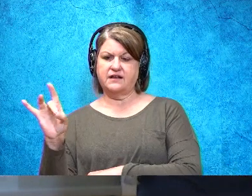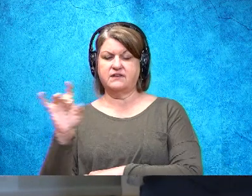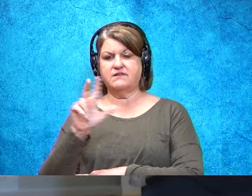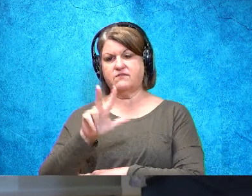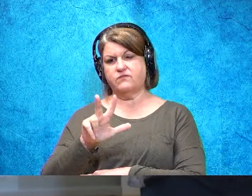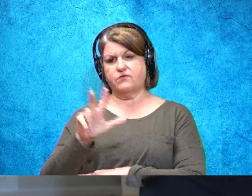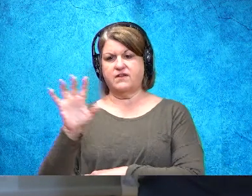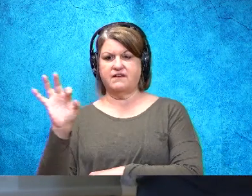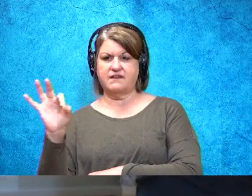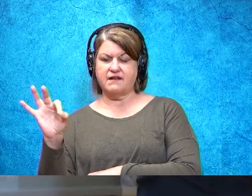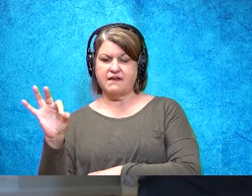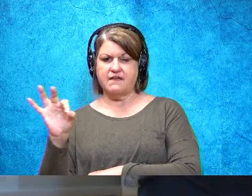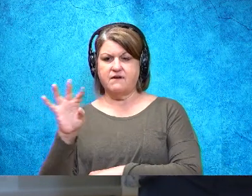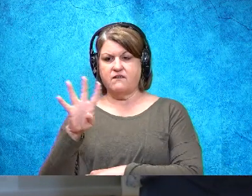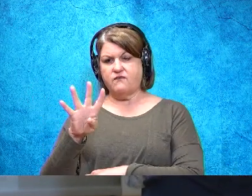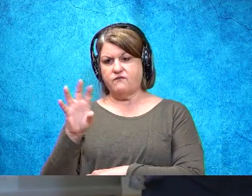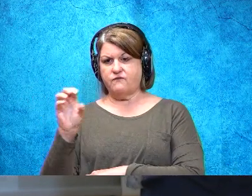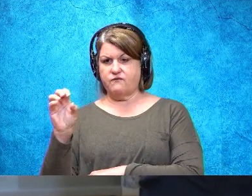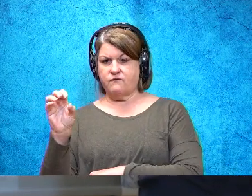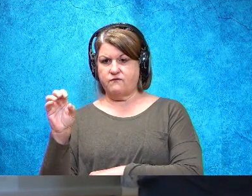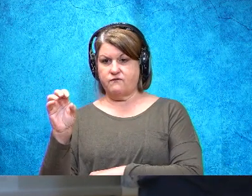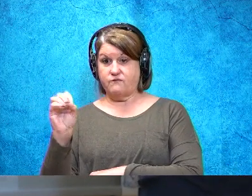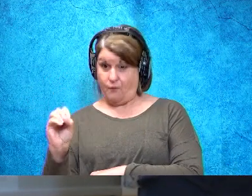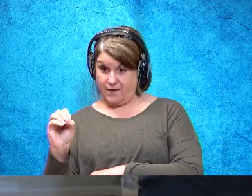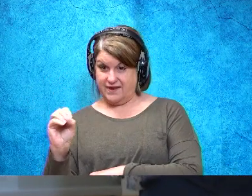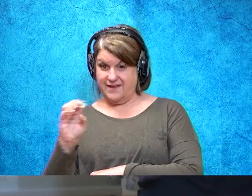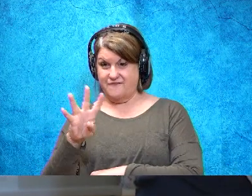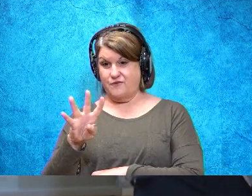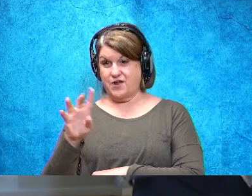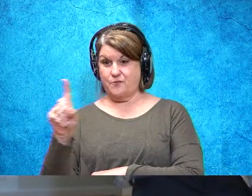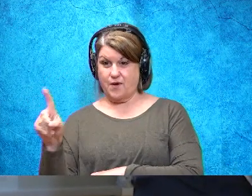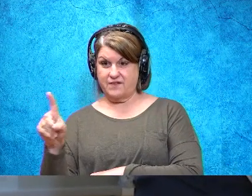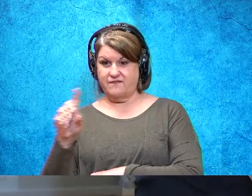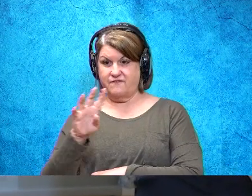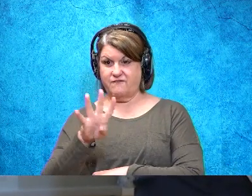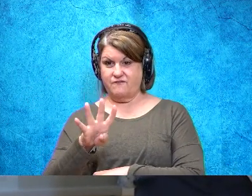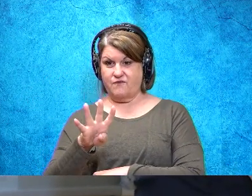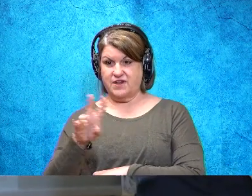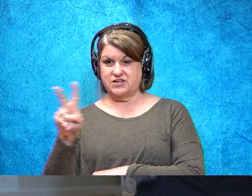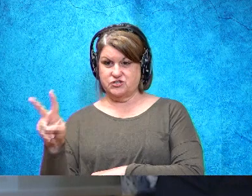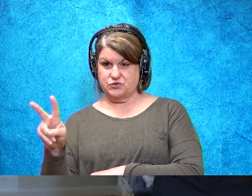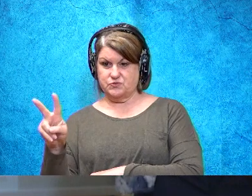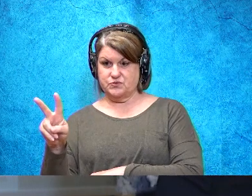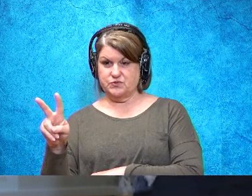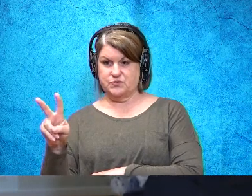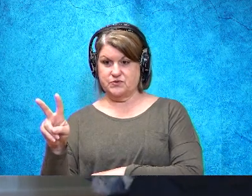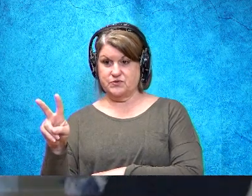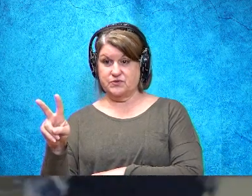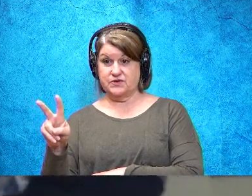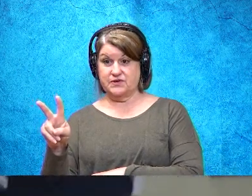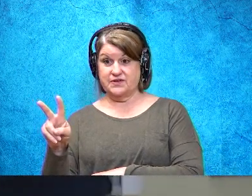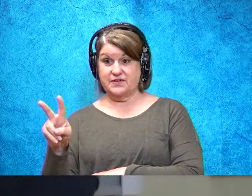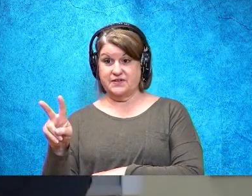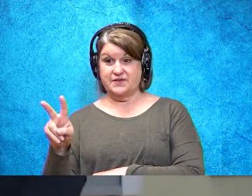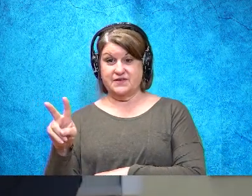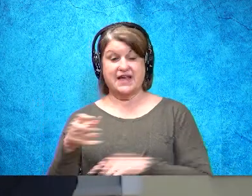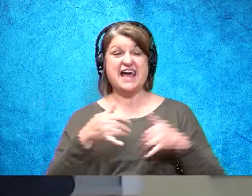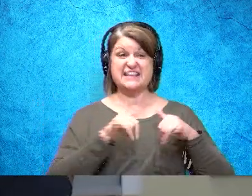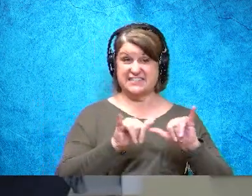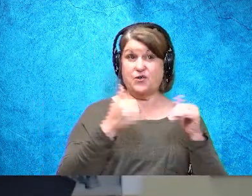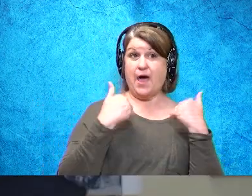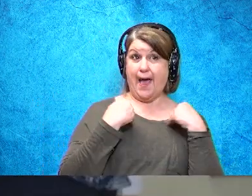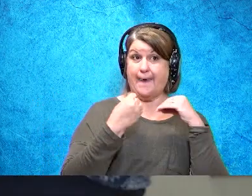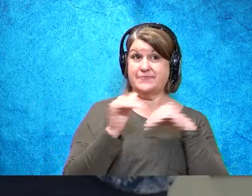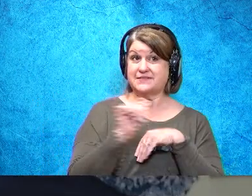38, 39, 40, 41, 42. So I still have my number